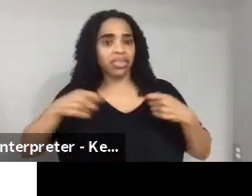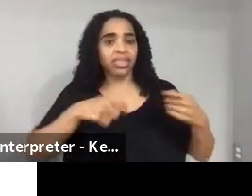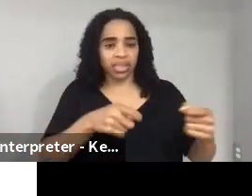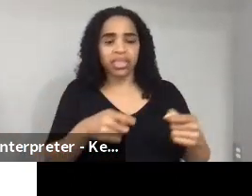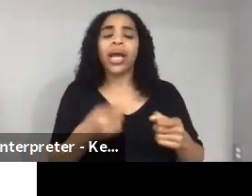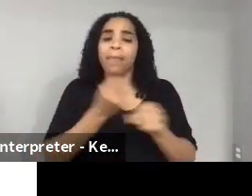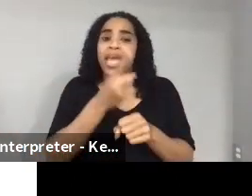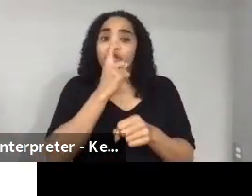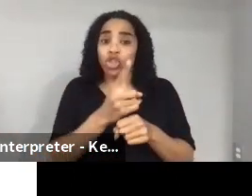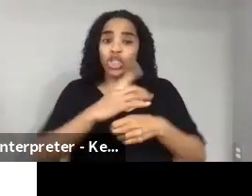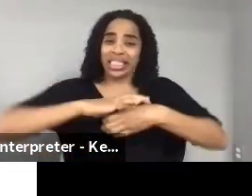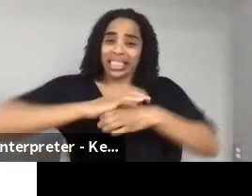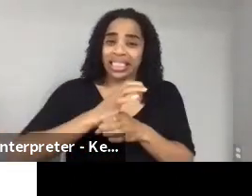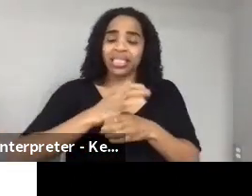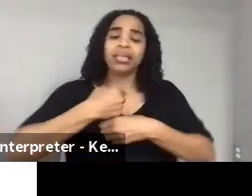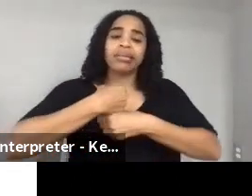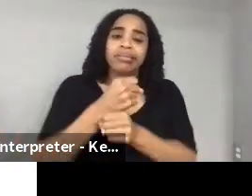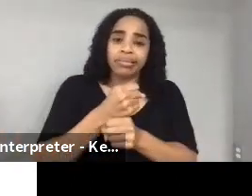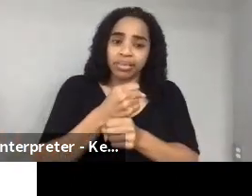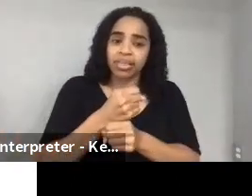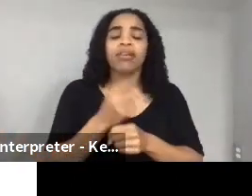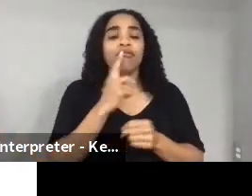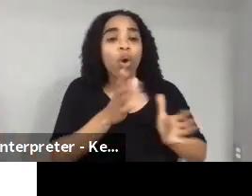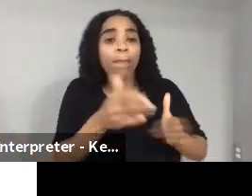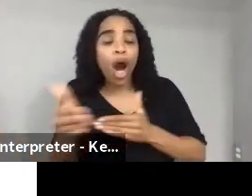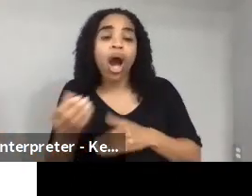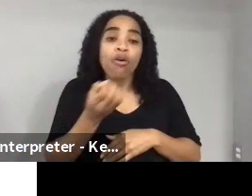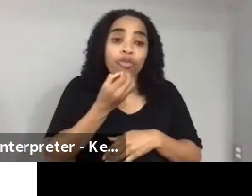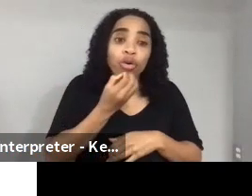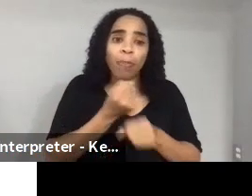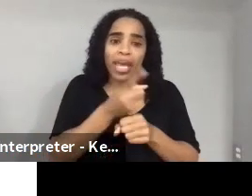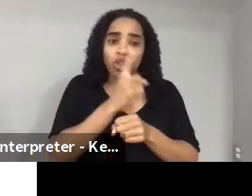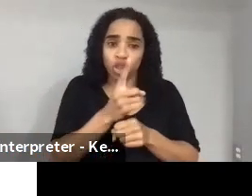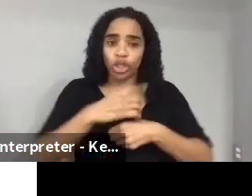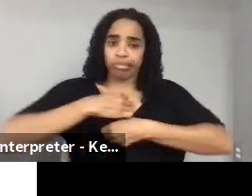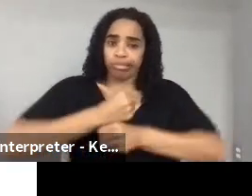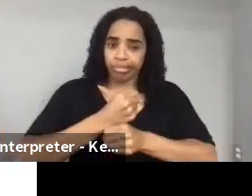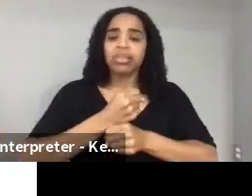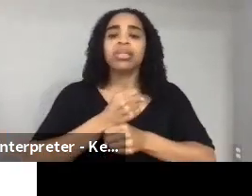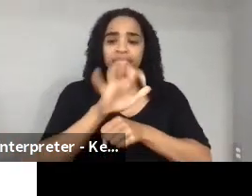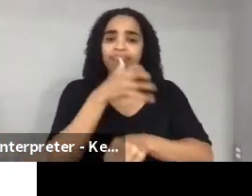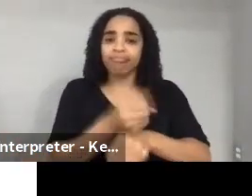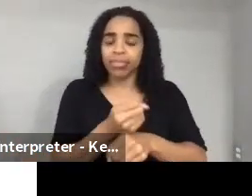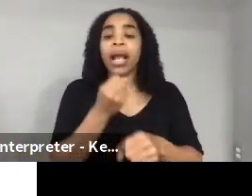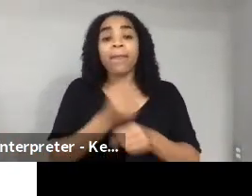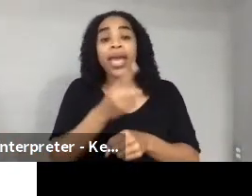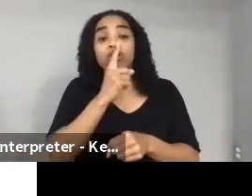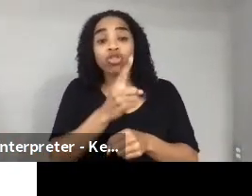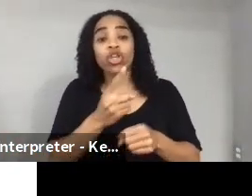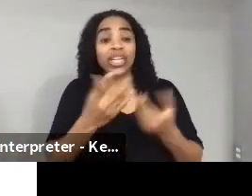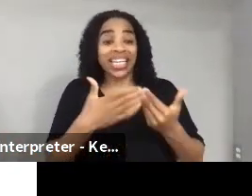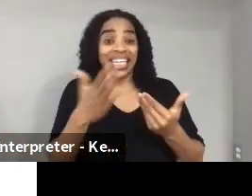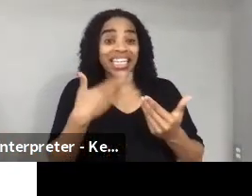airtight containers for things like boxes of, food or whatever, granola bars. Store everything in easy to